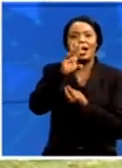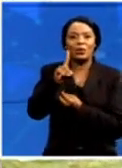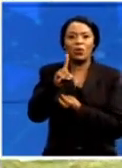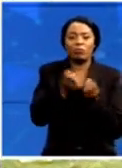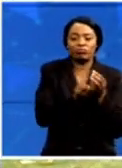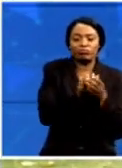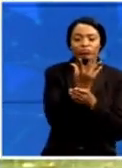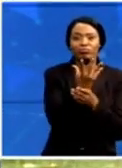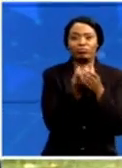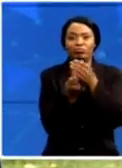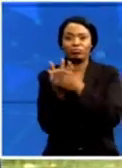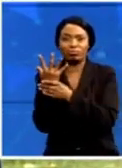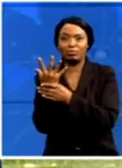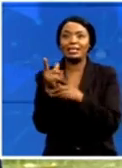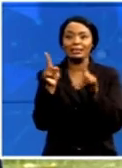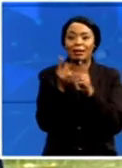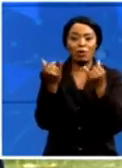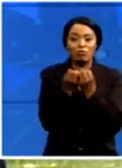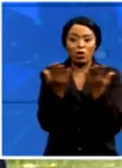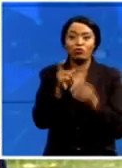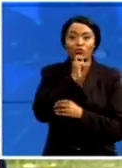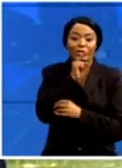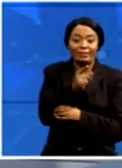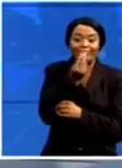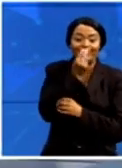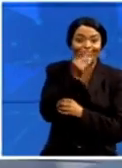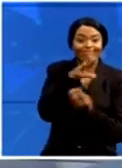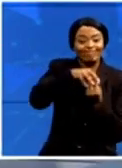also locally. With that, it's back to you in the studio. Thank you so much.